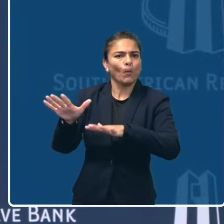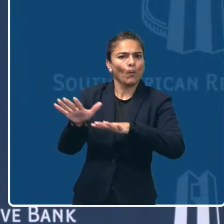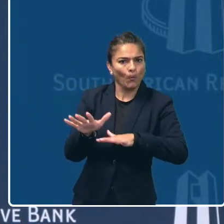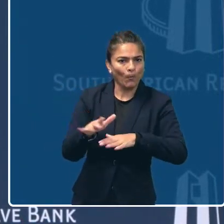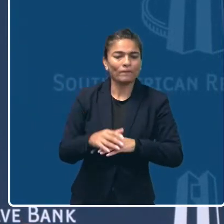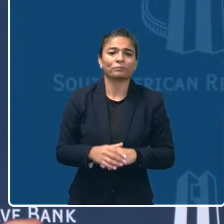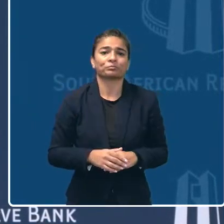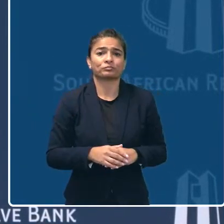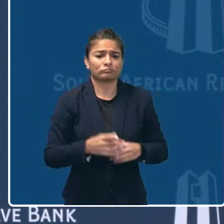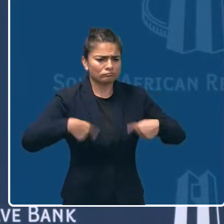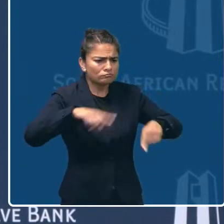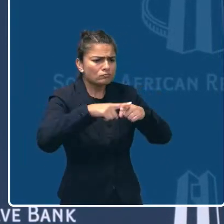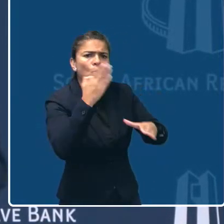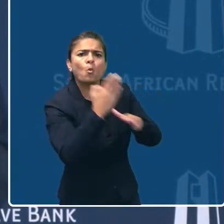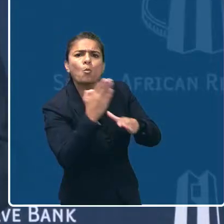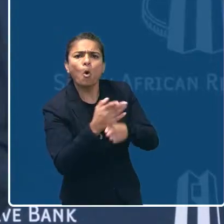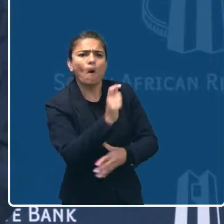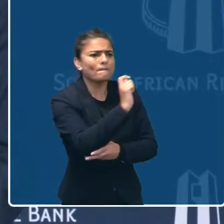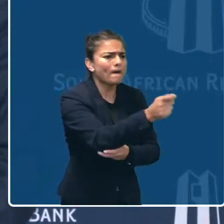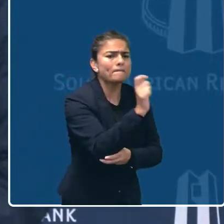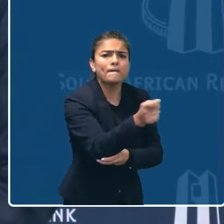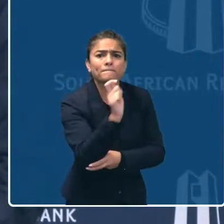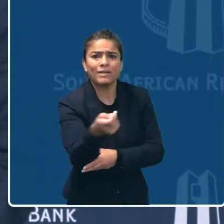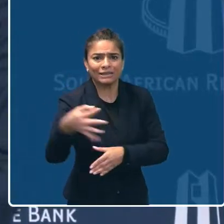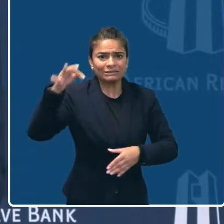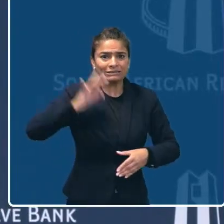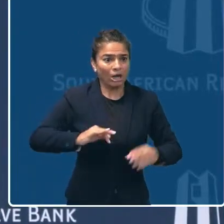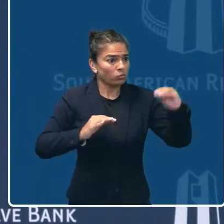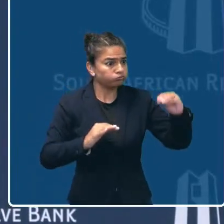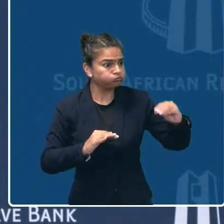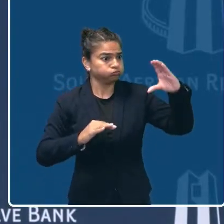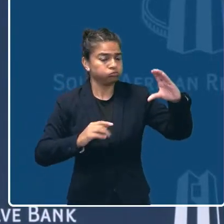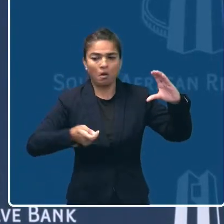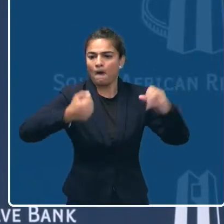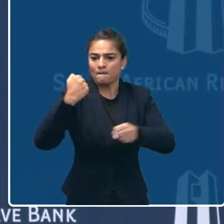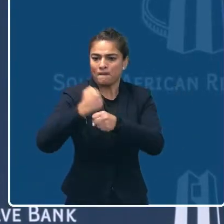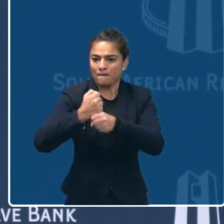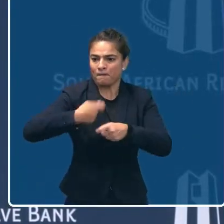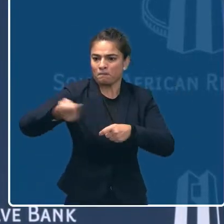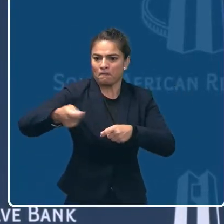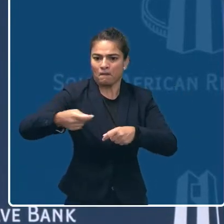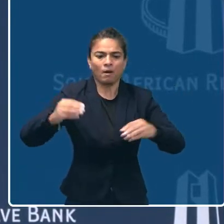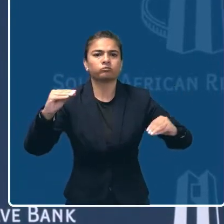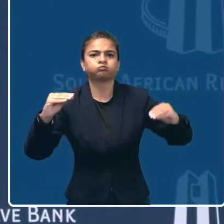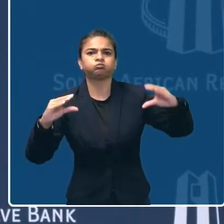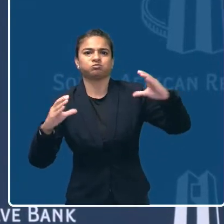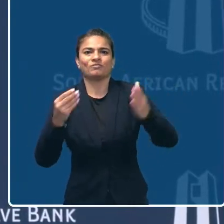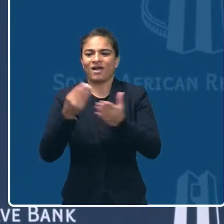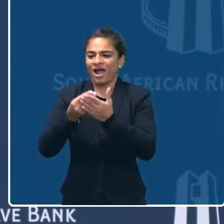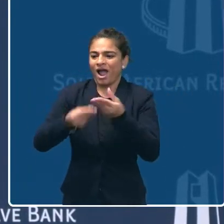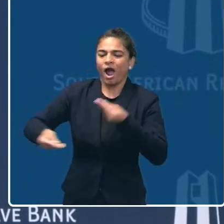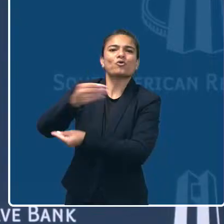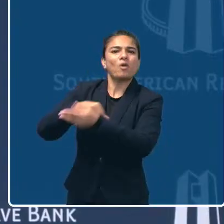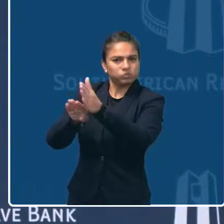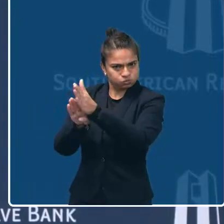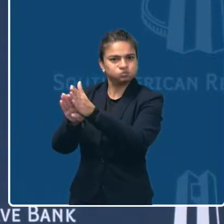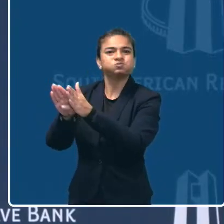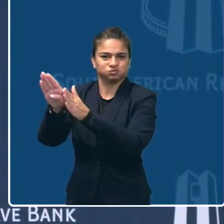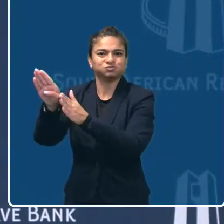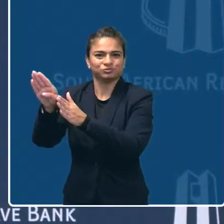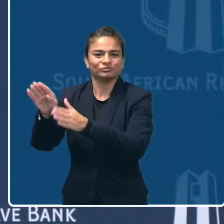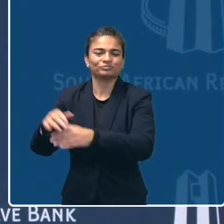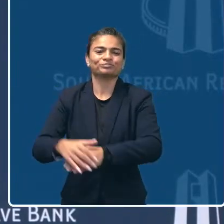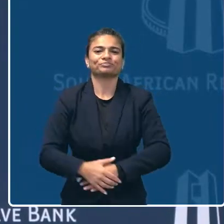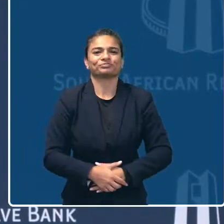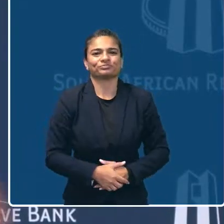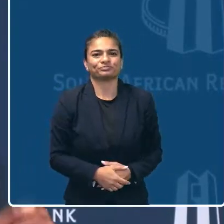industries, lowering administered price inflation, and keeping real wage growth in line with productivity gains.